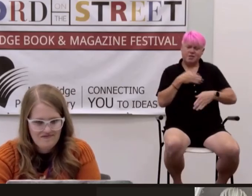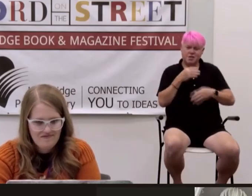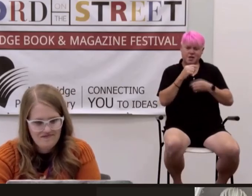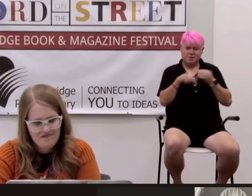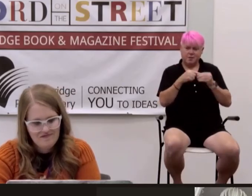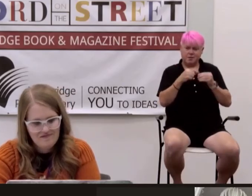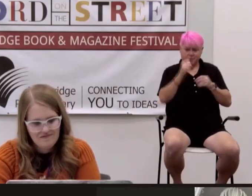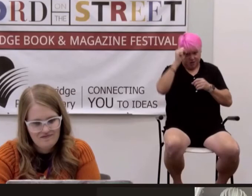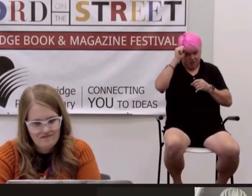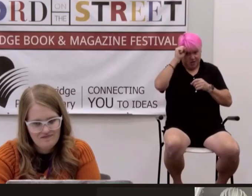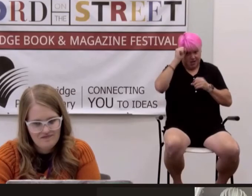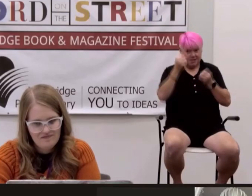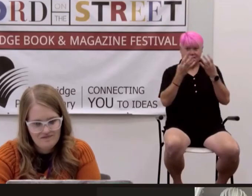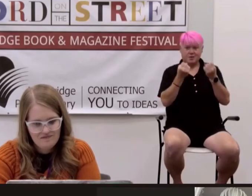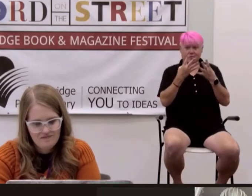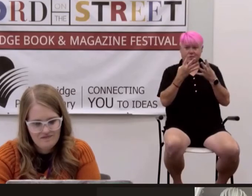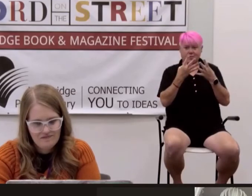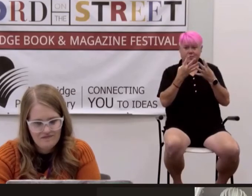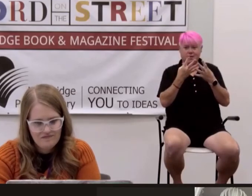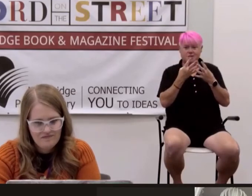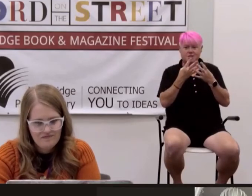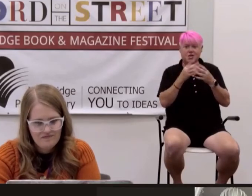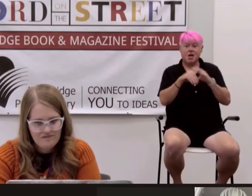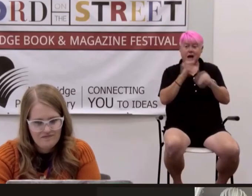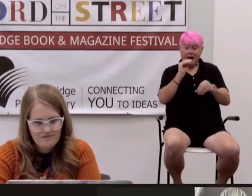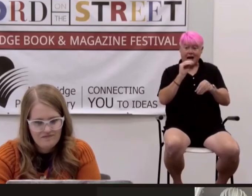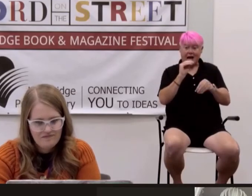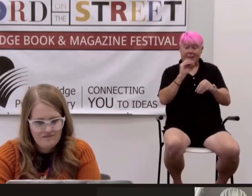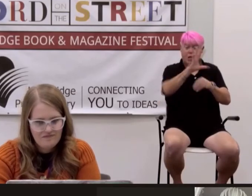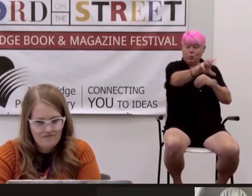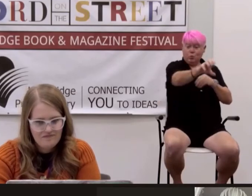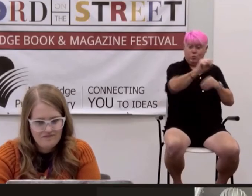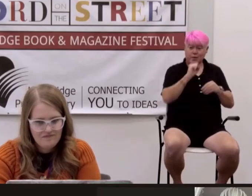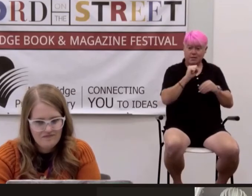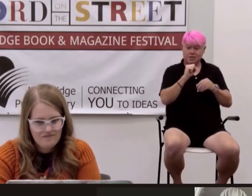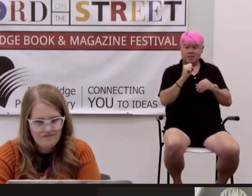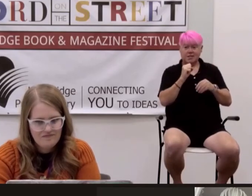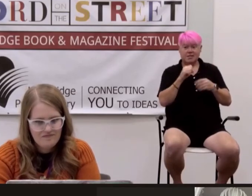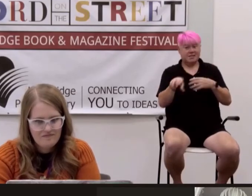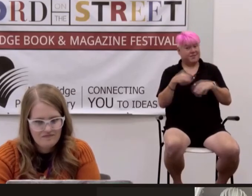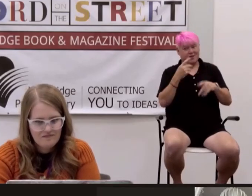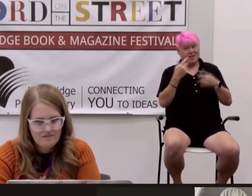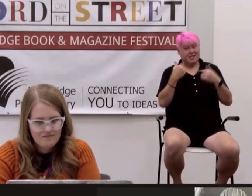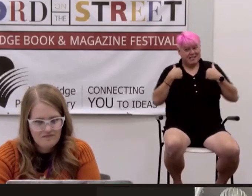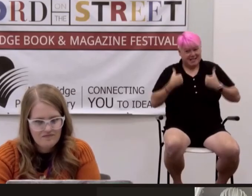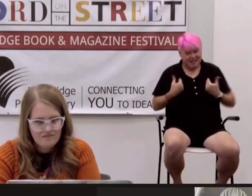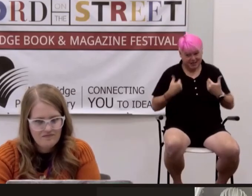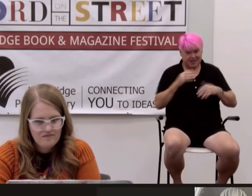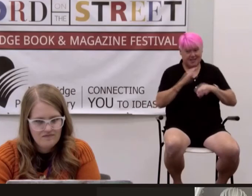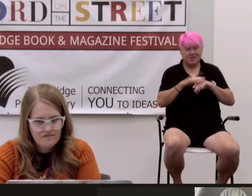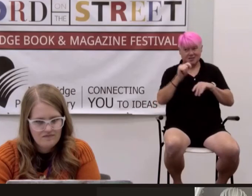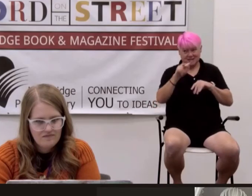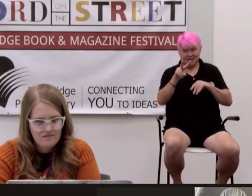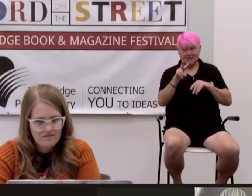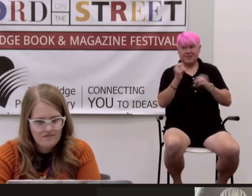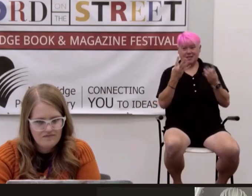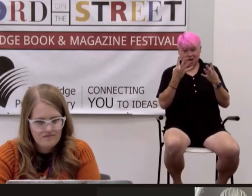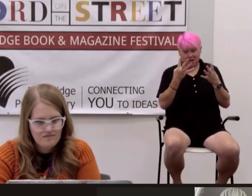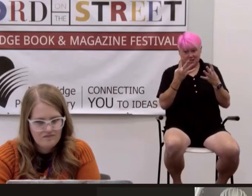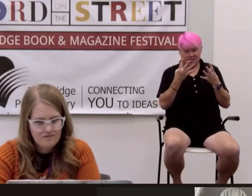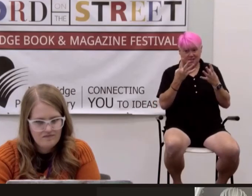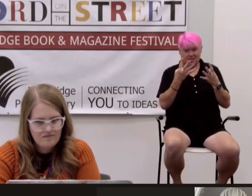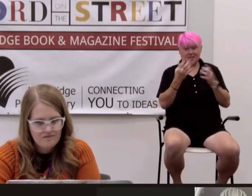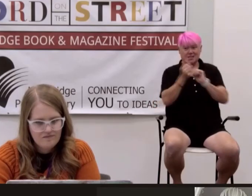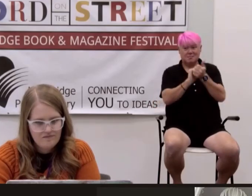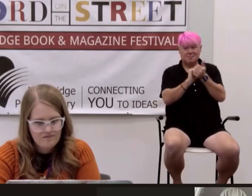how much outreach he does. It's very tiring what he does. He's on TV a lot. He has competed